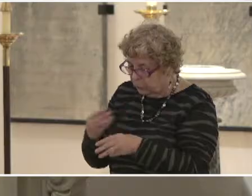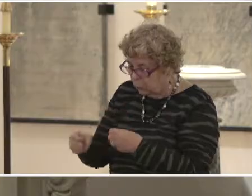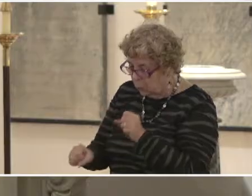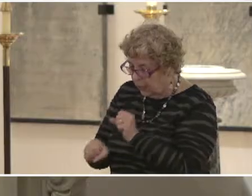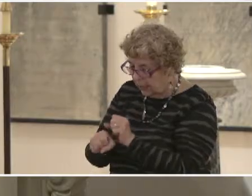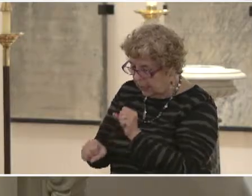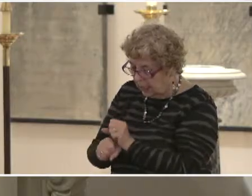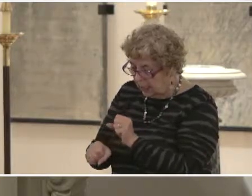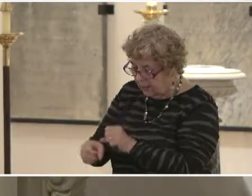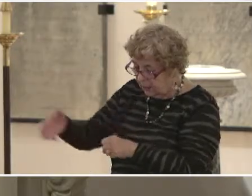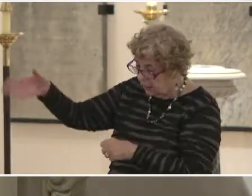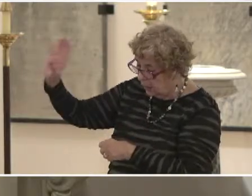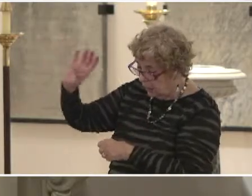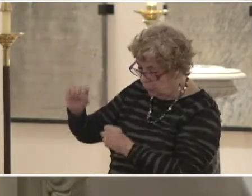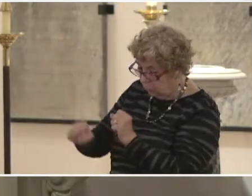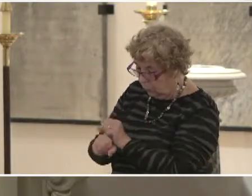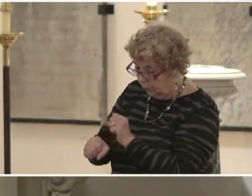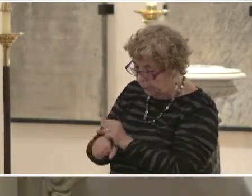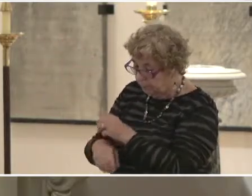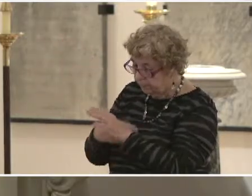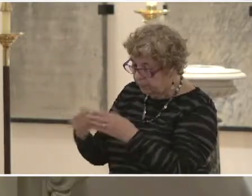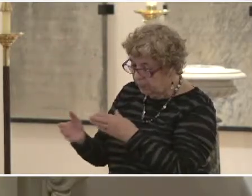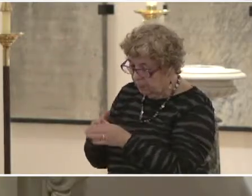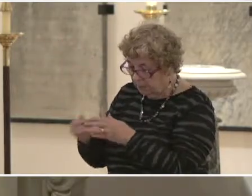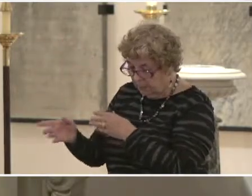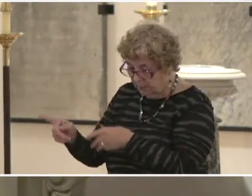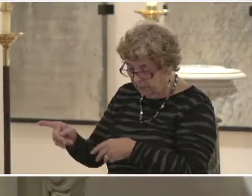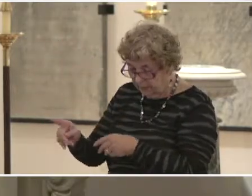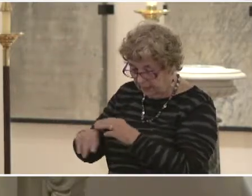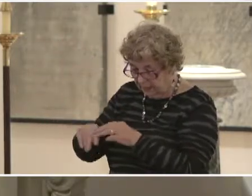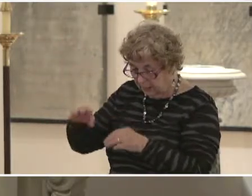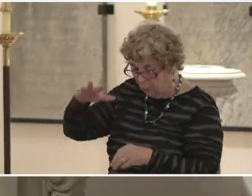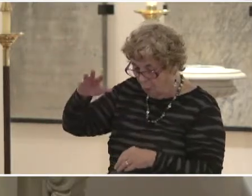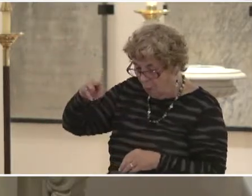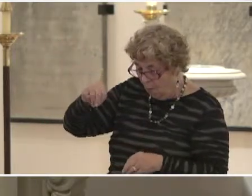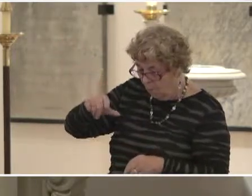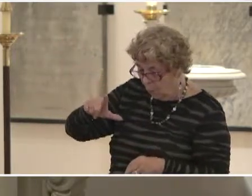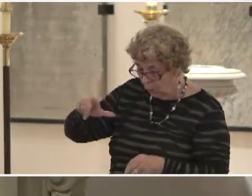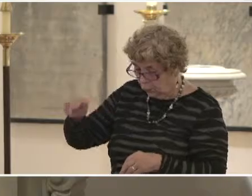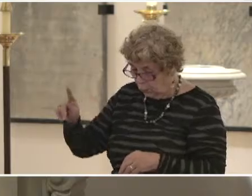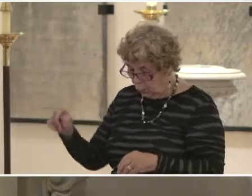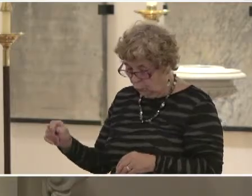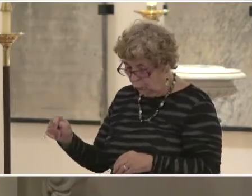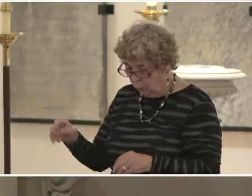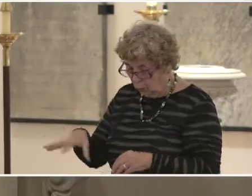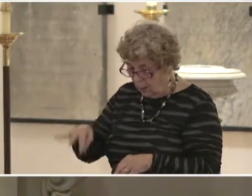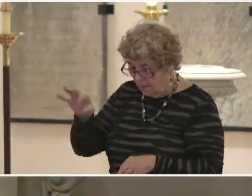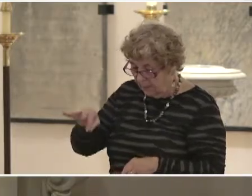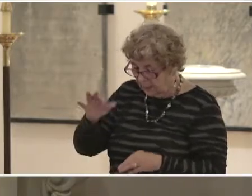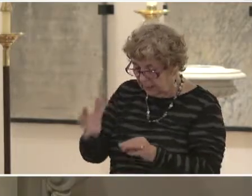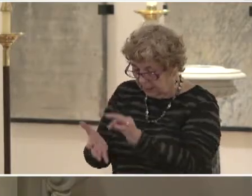What if faith is simply the courage to put one foot in front of the